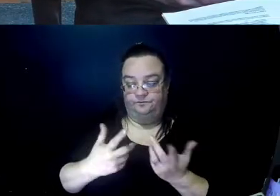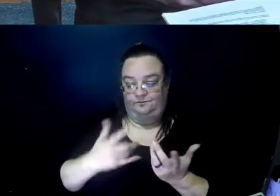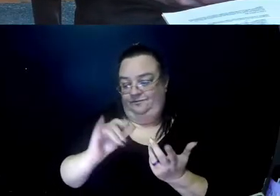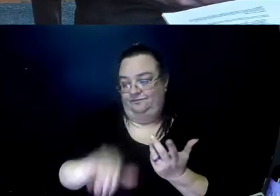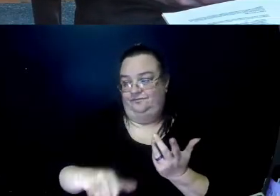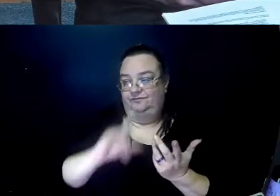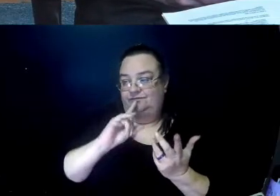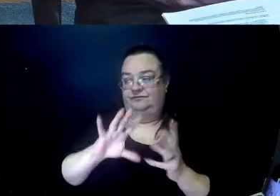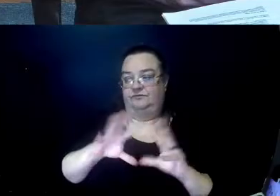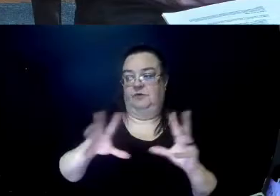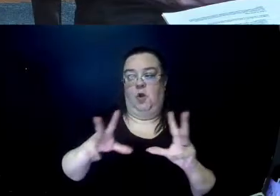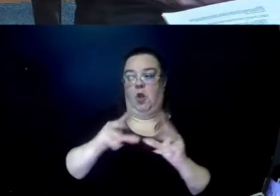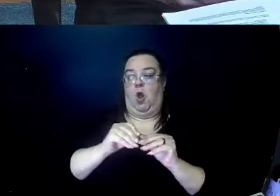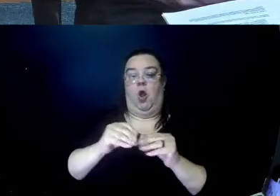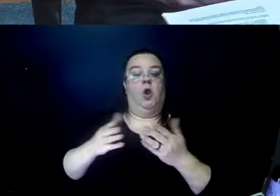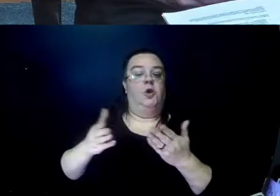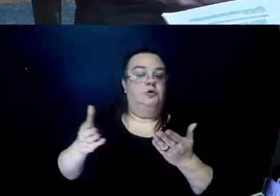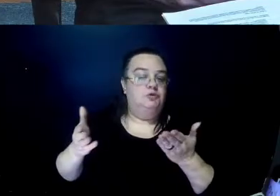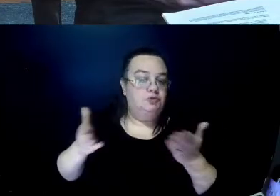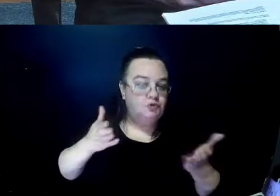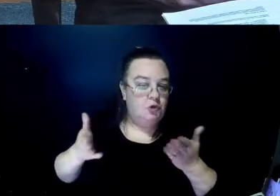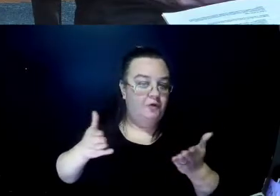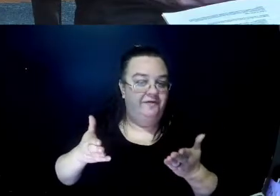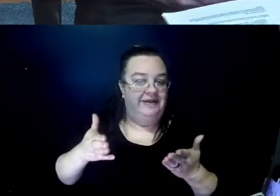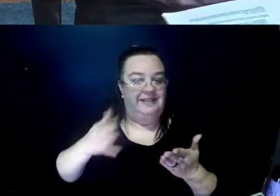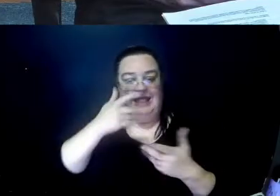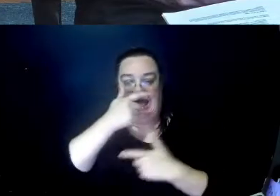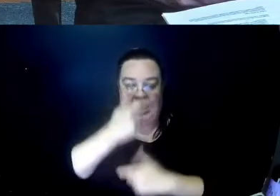it's no longer serving the town's interest,